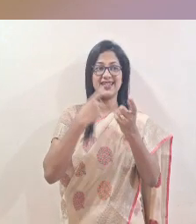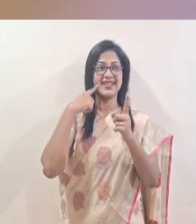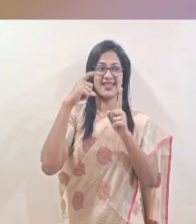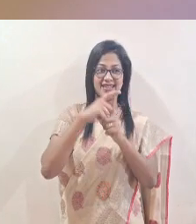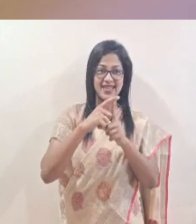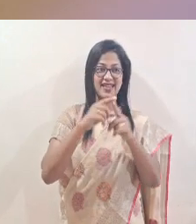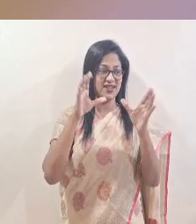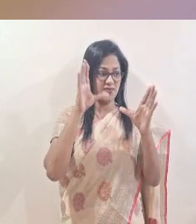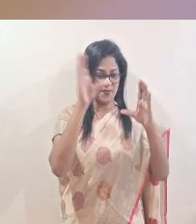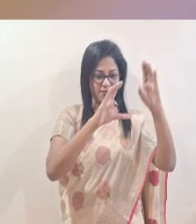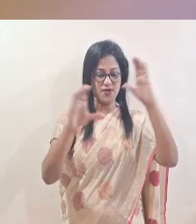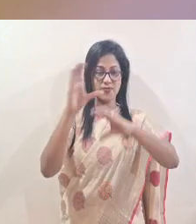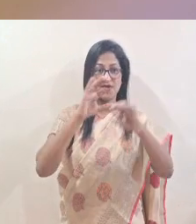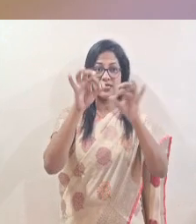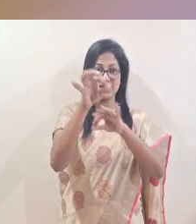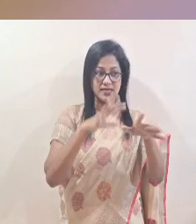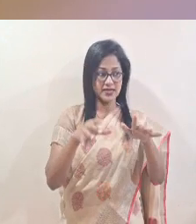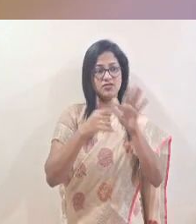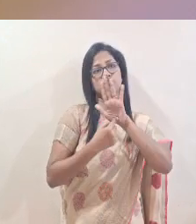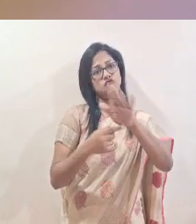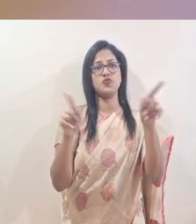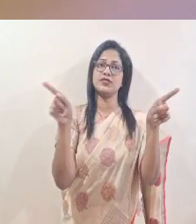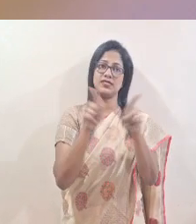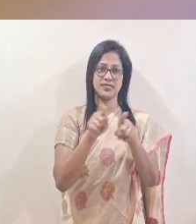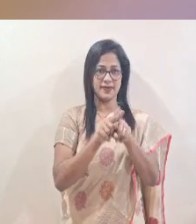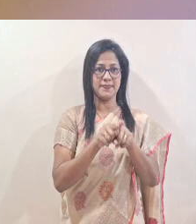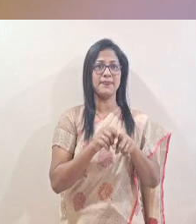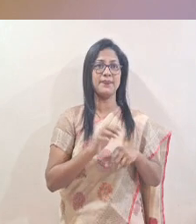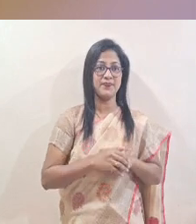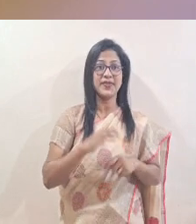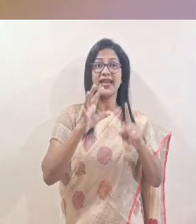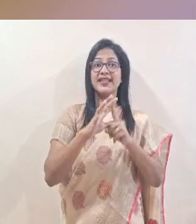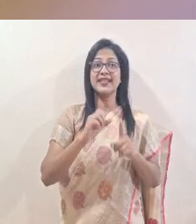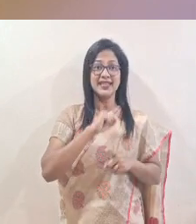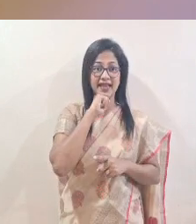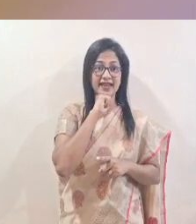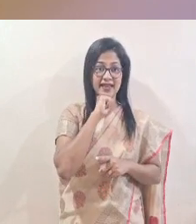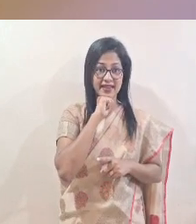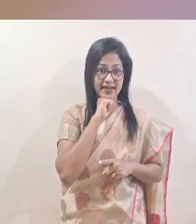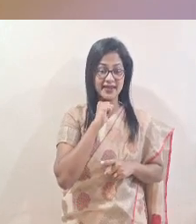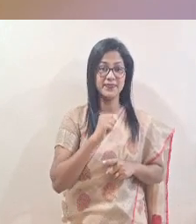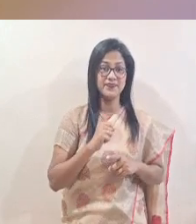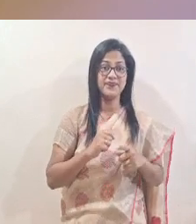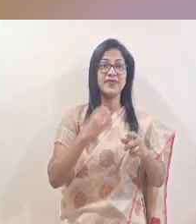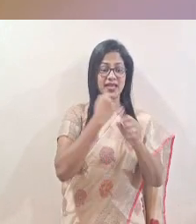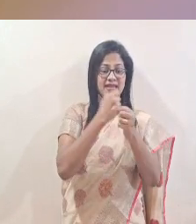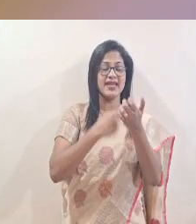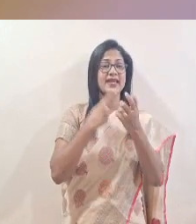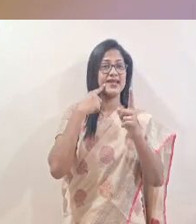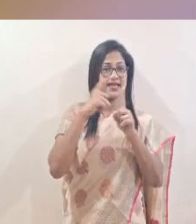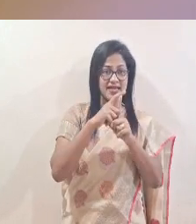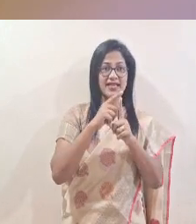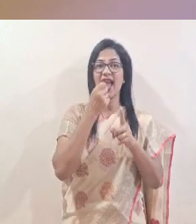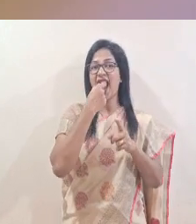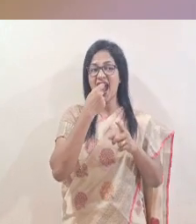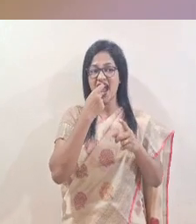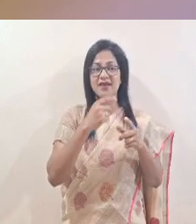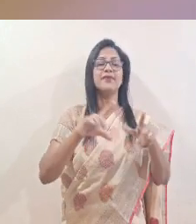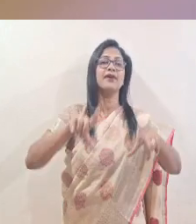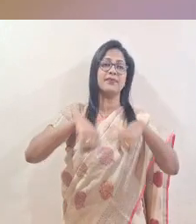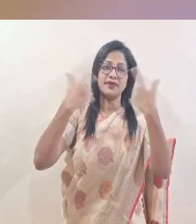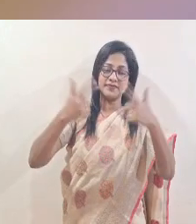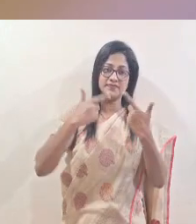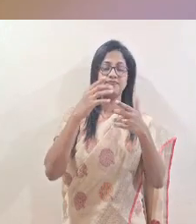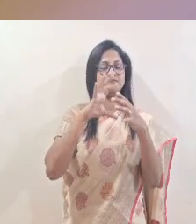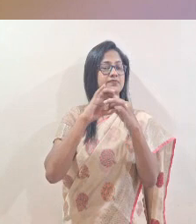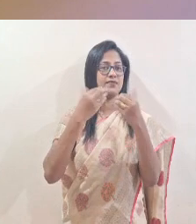block city, so it also represents the same thing here. And Delhi is mainly grid iron in some areas